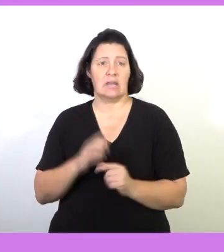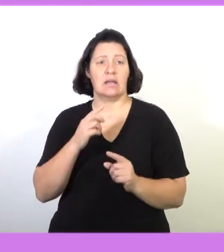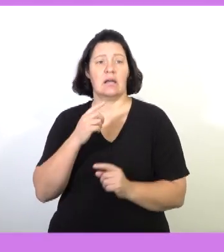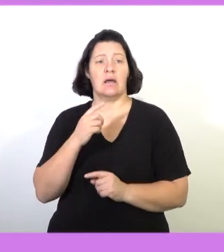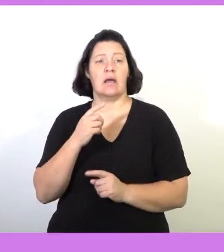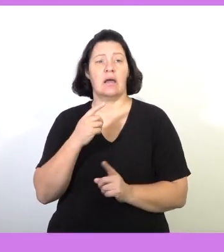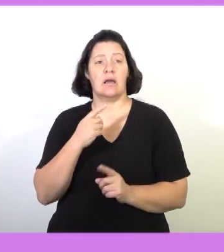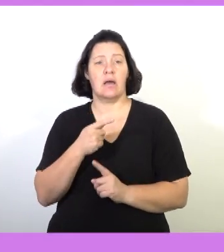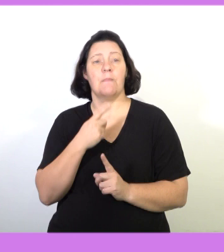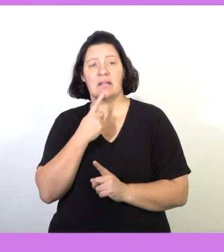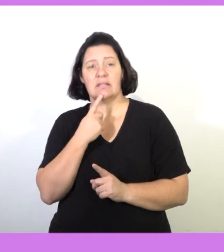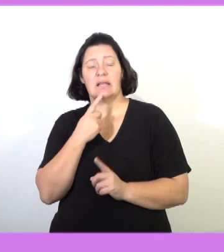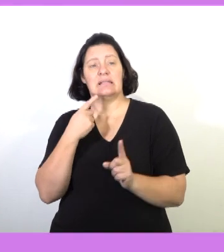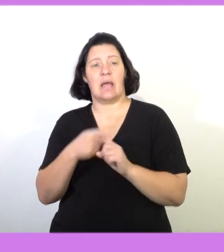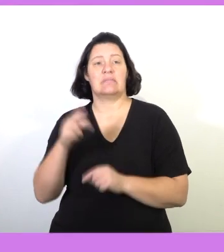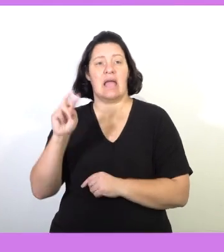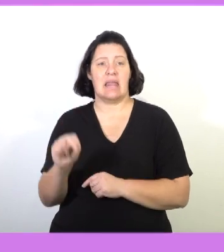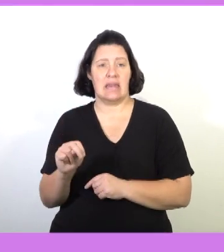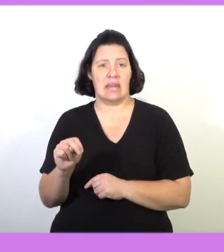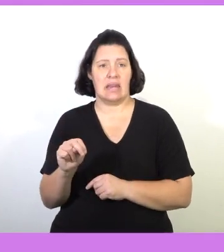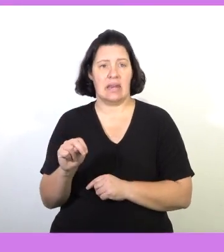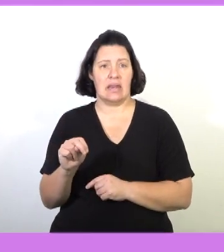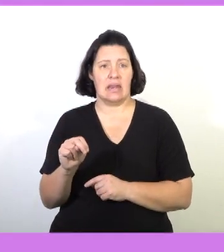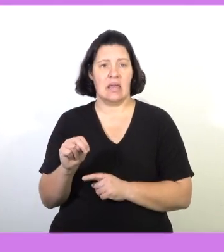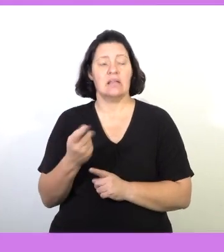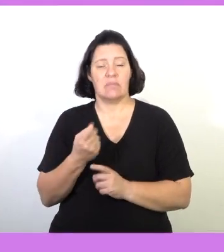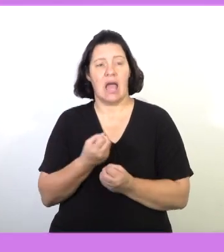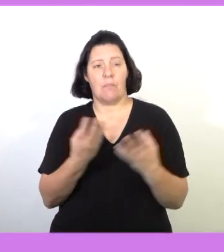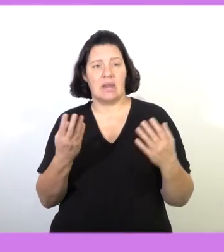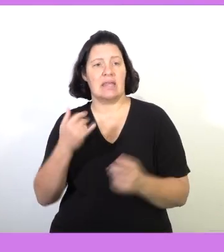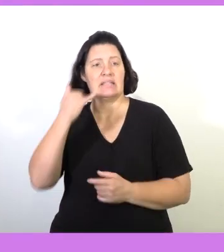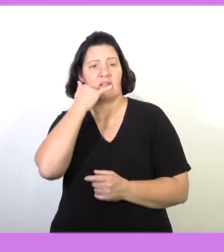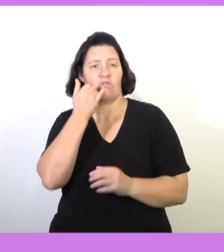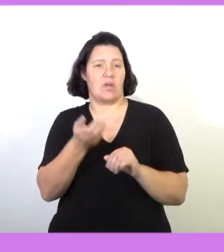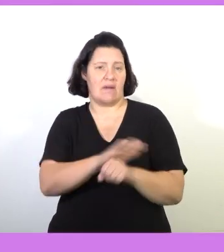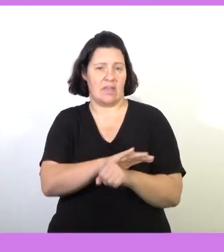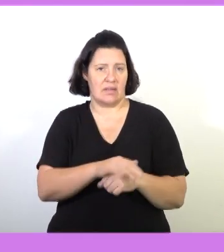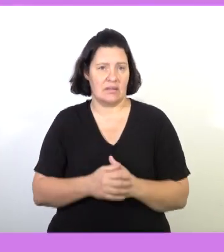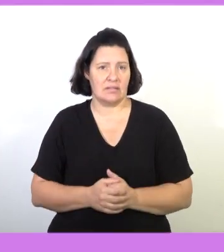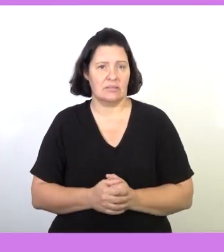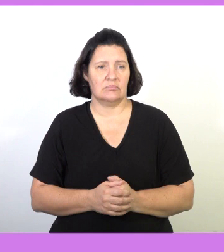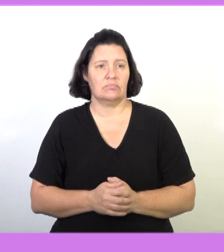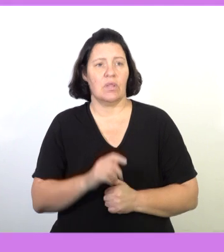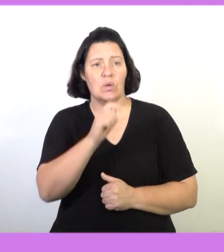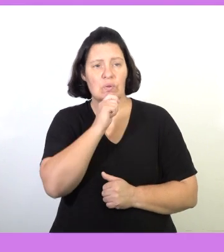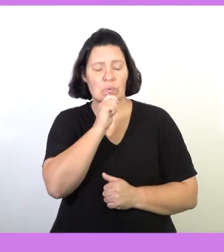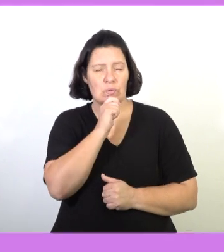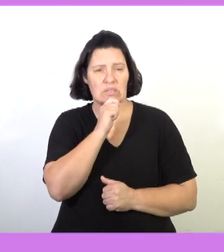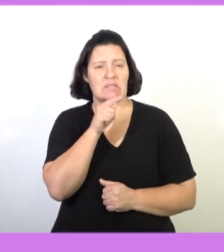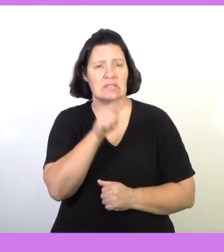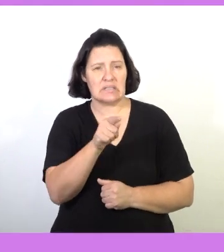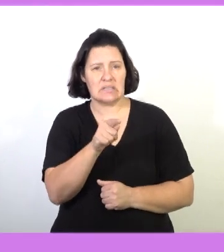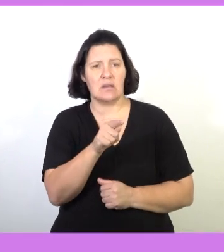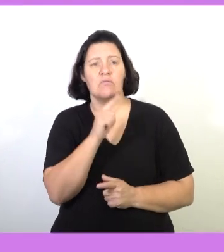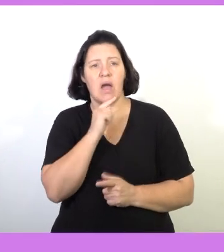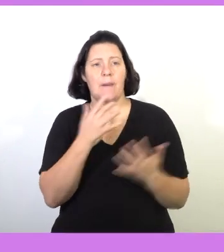and this will be multiplied by N, which is the number of cell phone covers. Use the